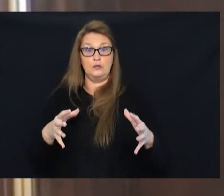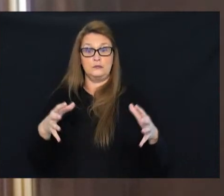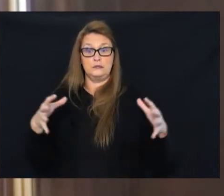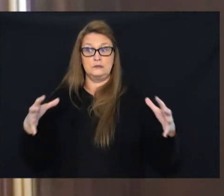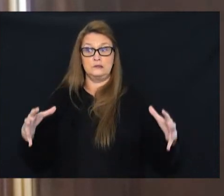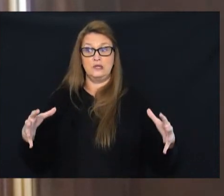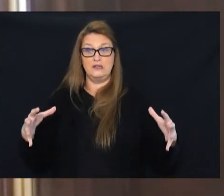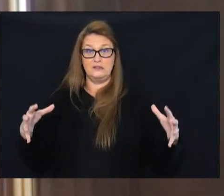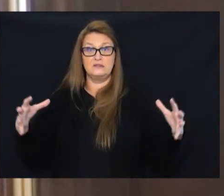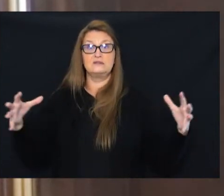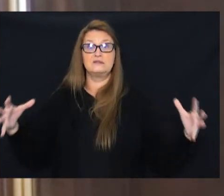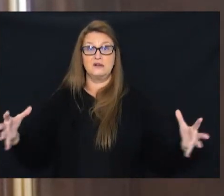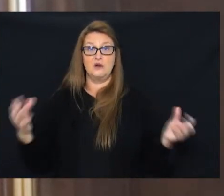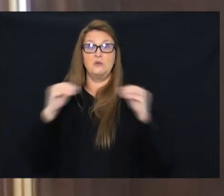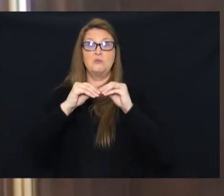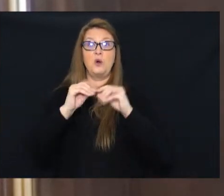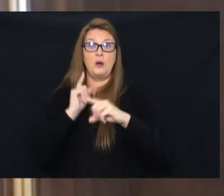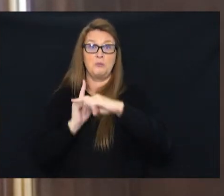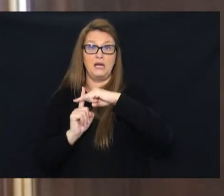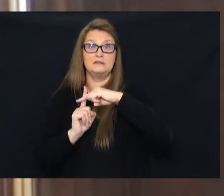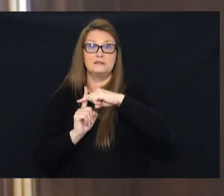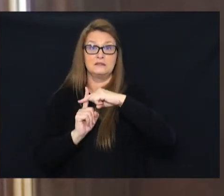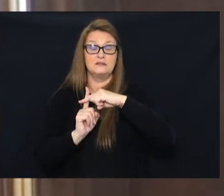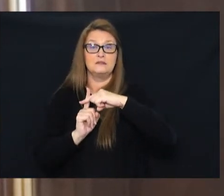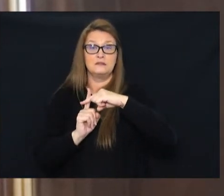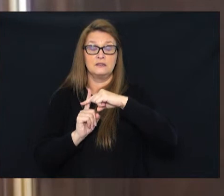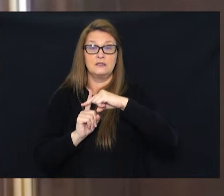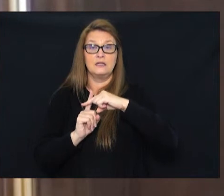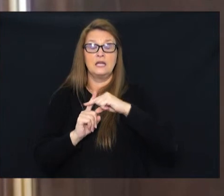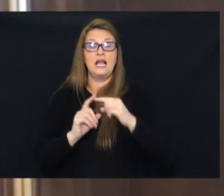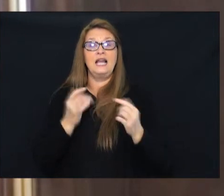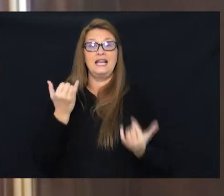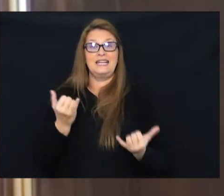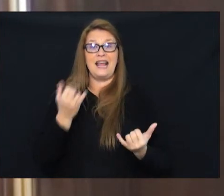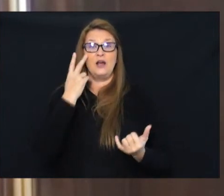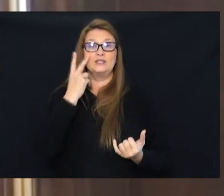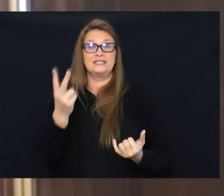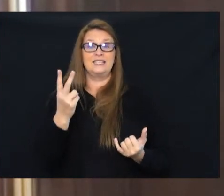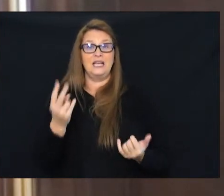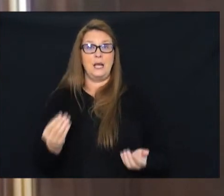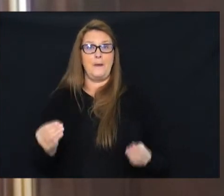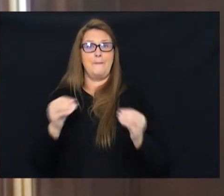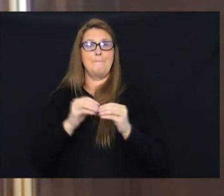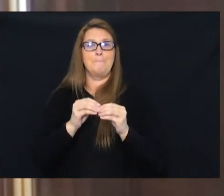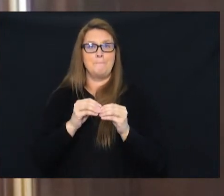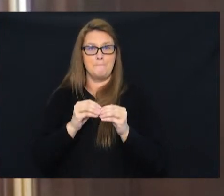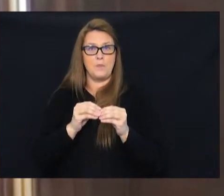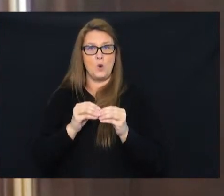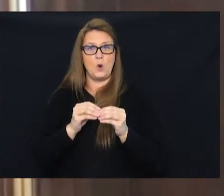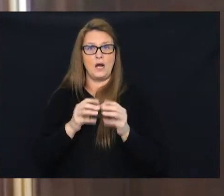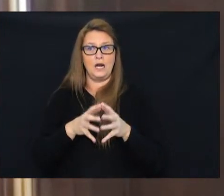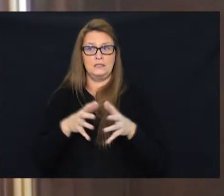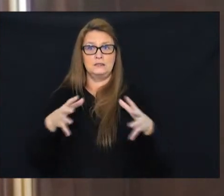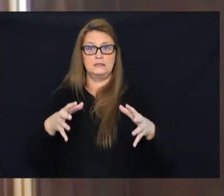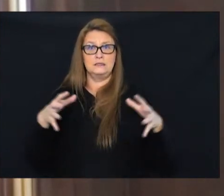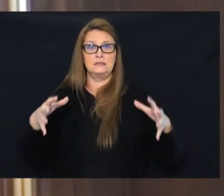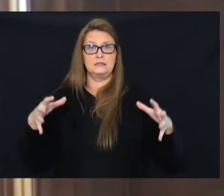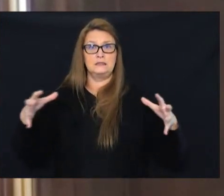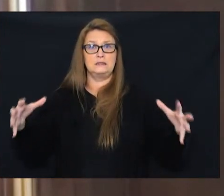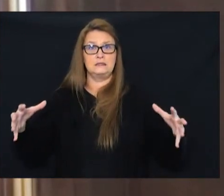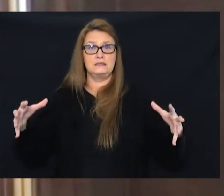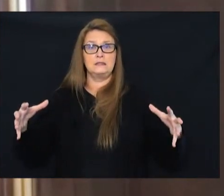cases, and also we continue to grow in the number of cases of COVID-19 that we can ascribe to